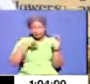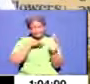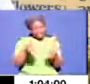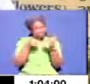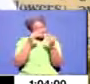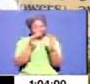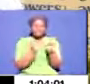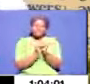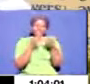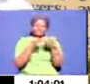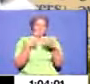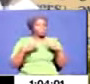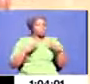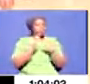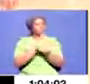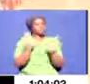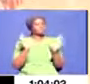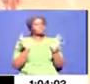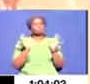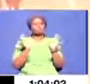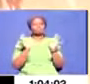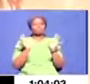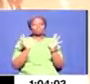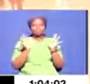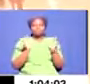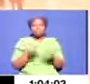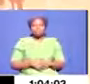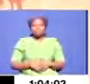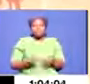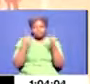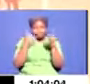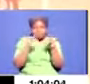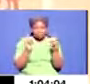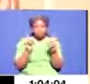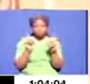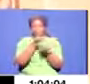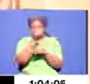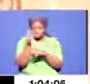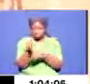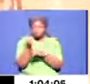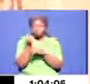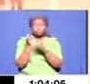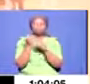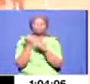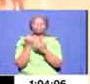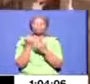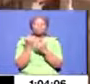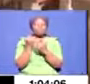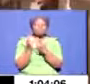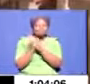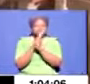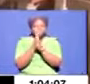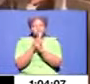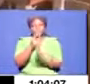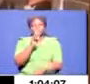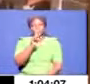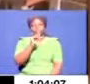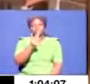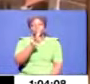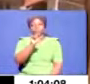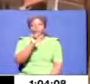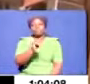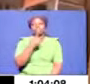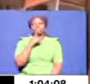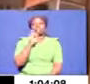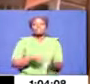deceased. But in a rejoinder, the Kibugi funeral home has rebuffed the claims, saying it only released the bodies of